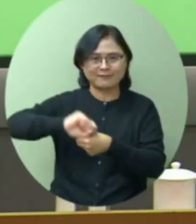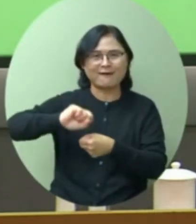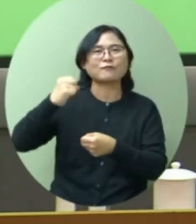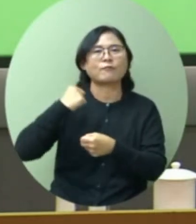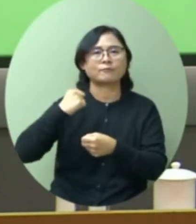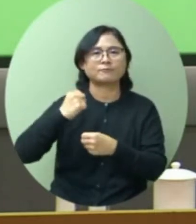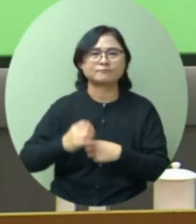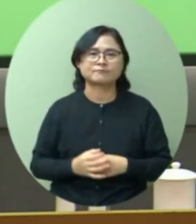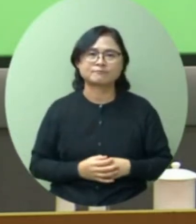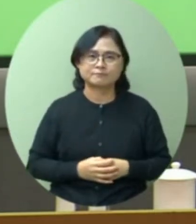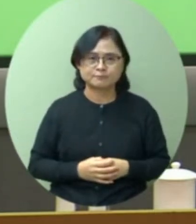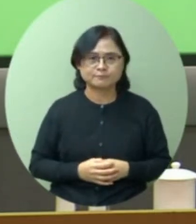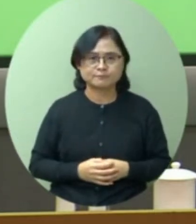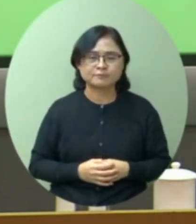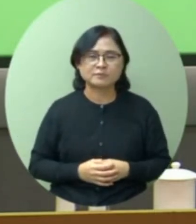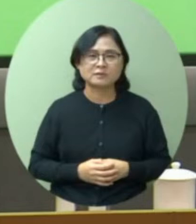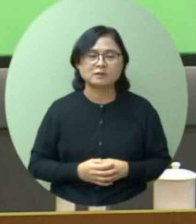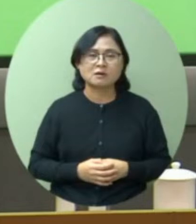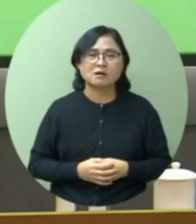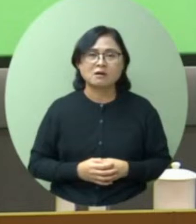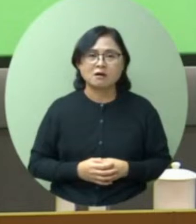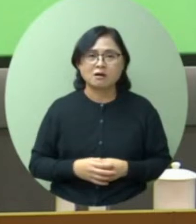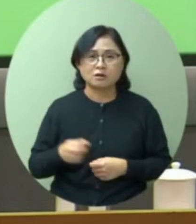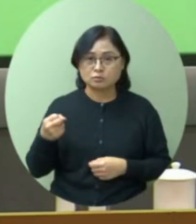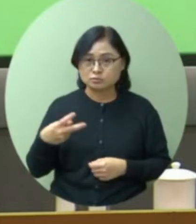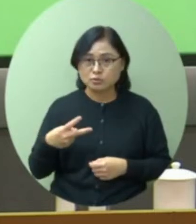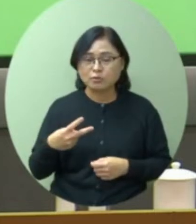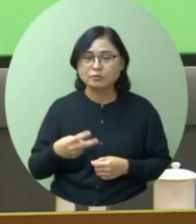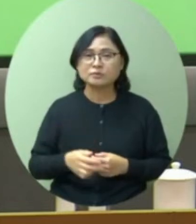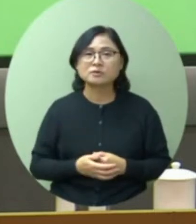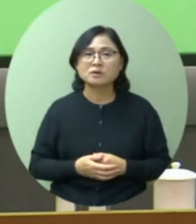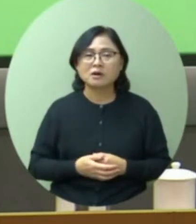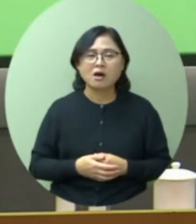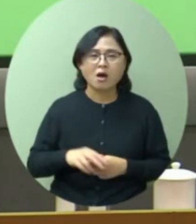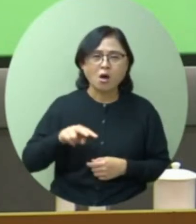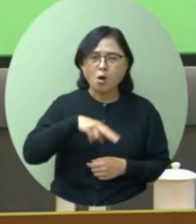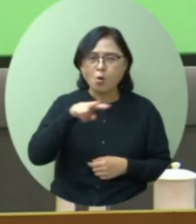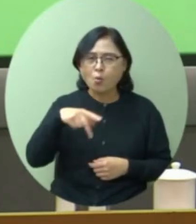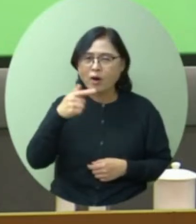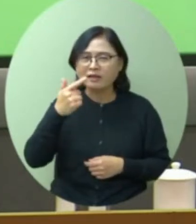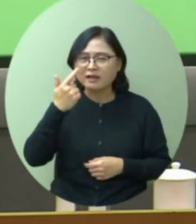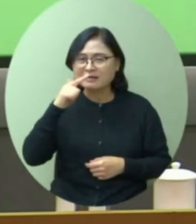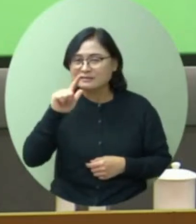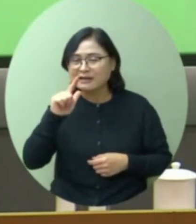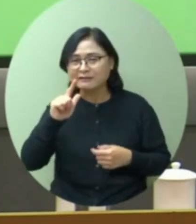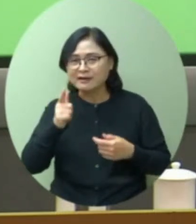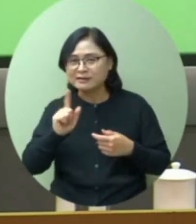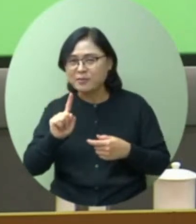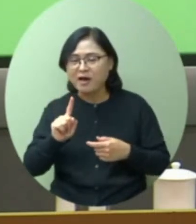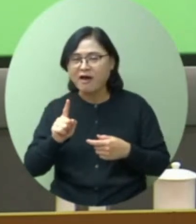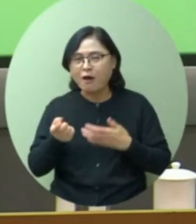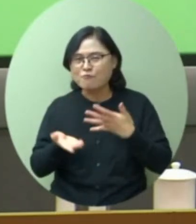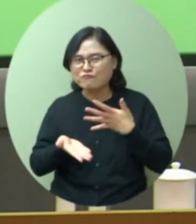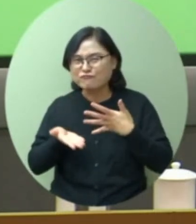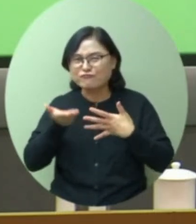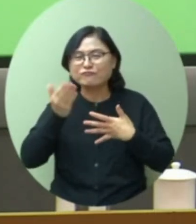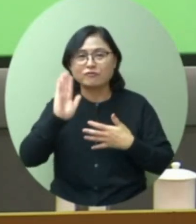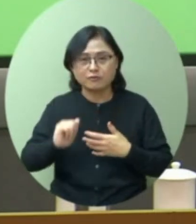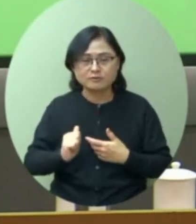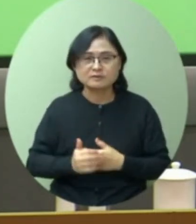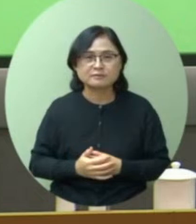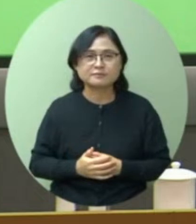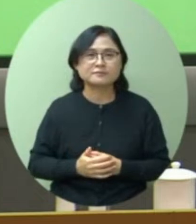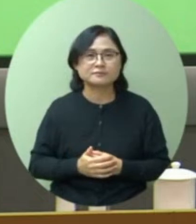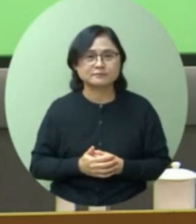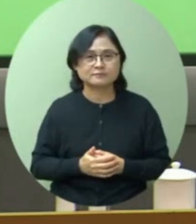for new opportunities of growth. That is why, for some areas,